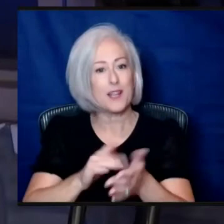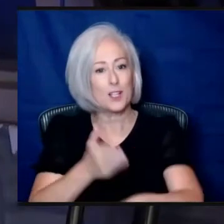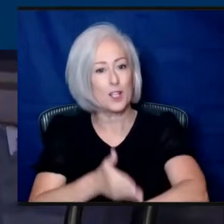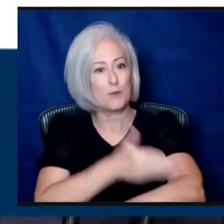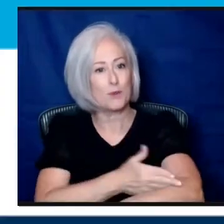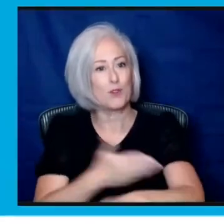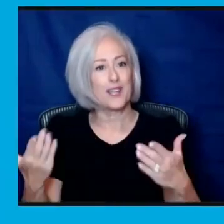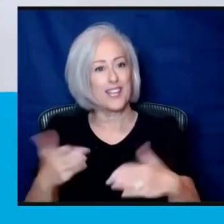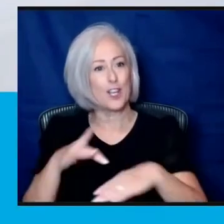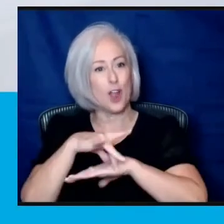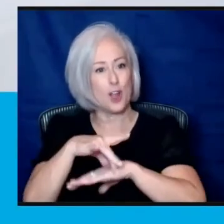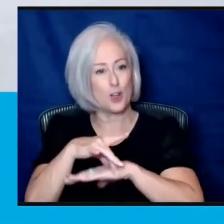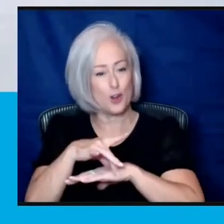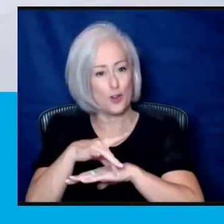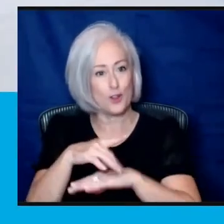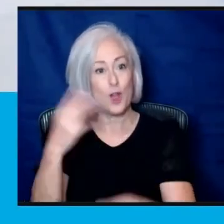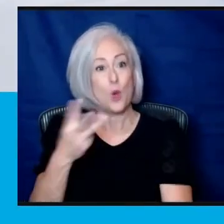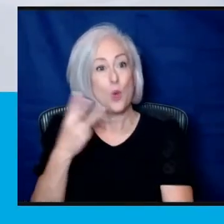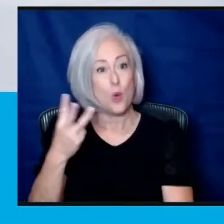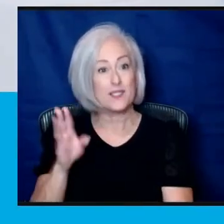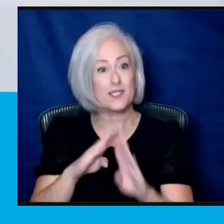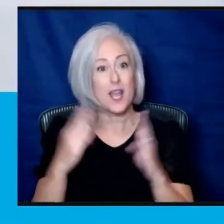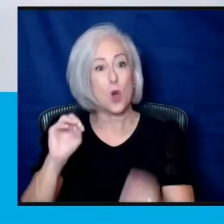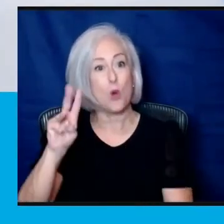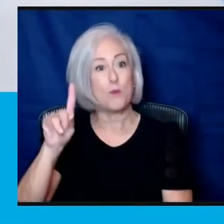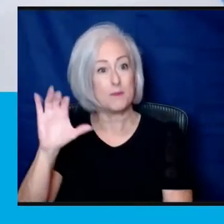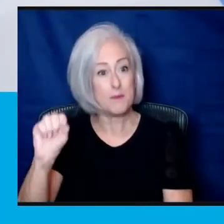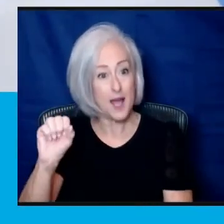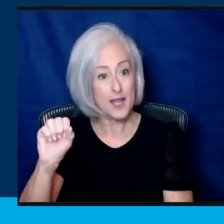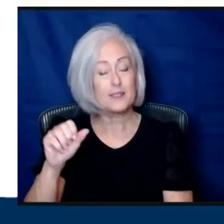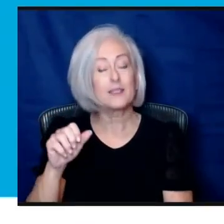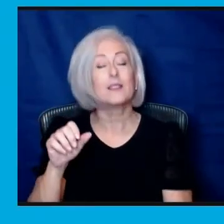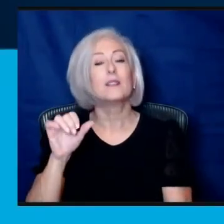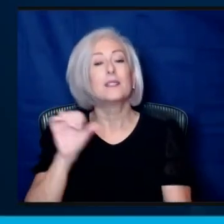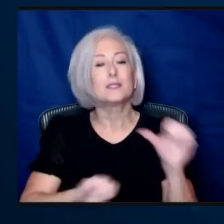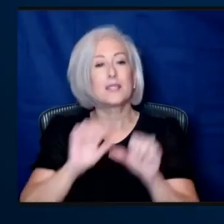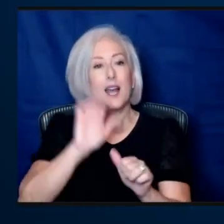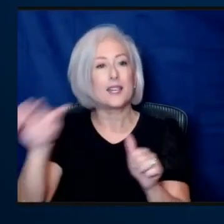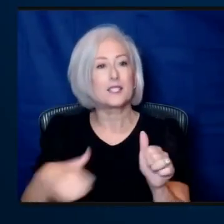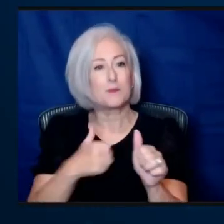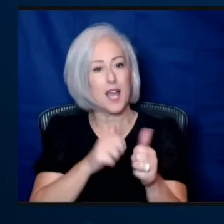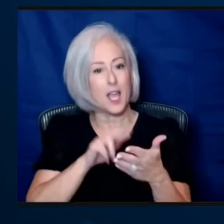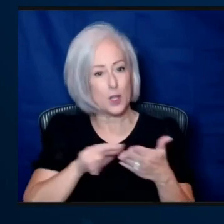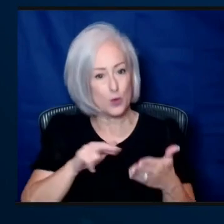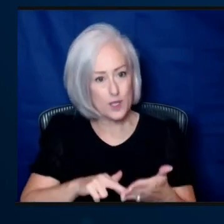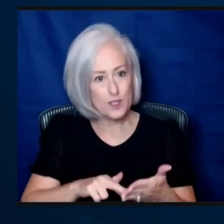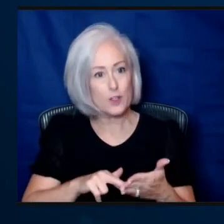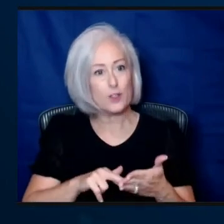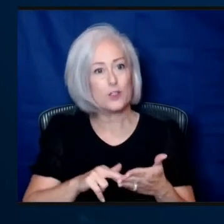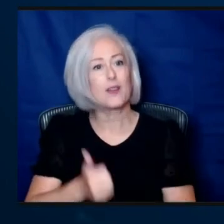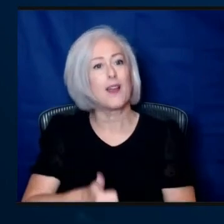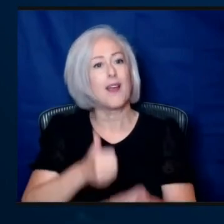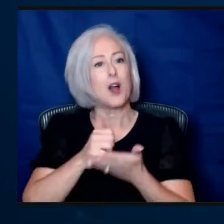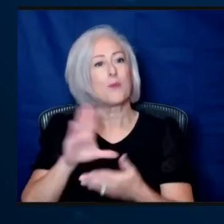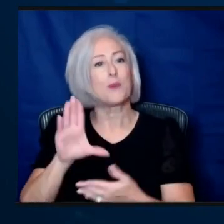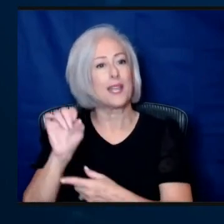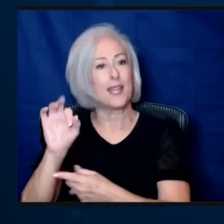Mics with Dr. Stites, the science behind the research helping those with cancer, reproductive issues, and even your